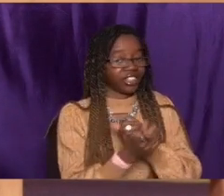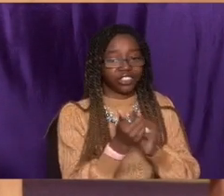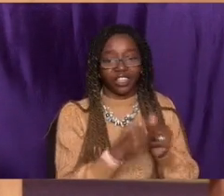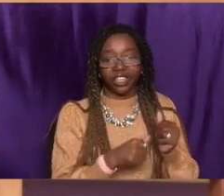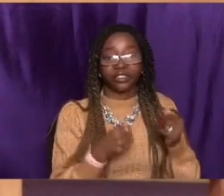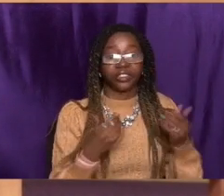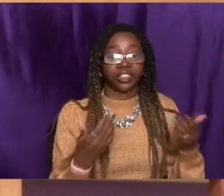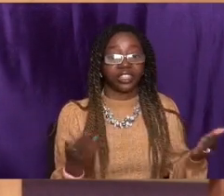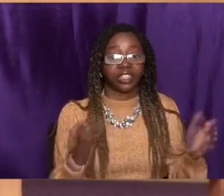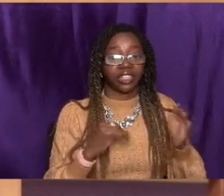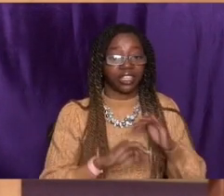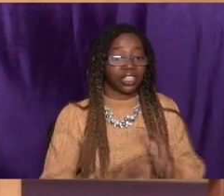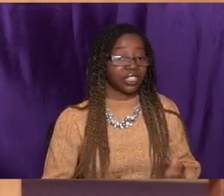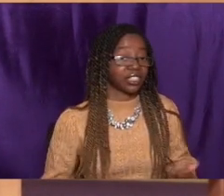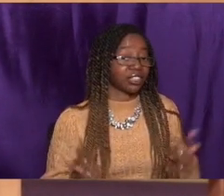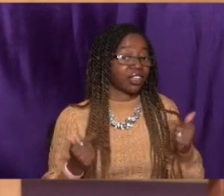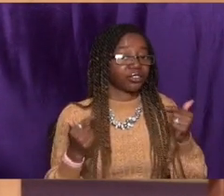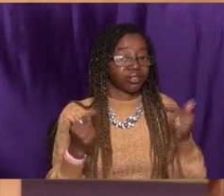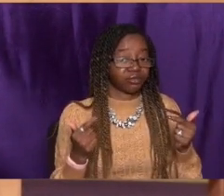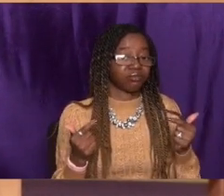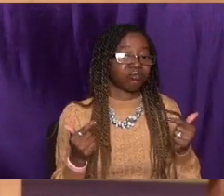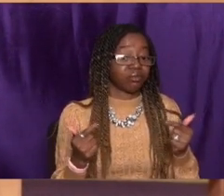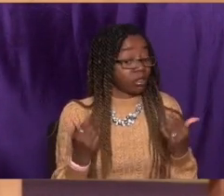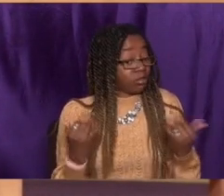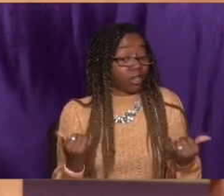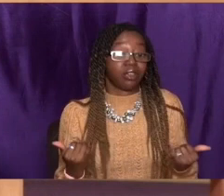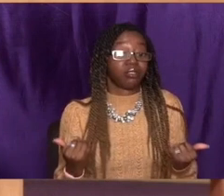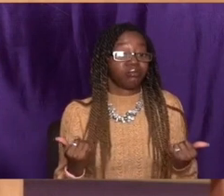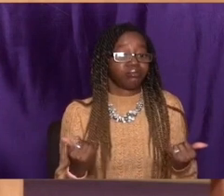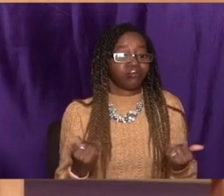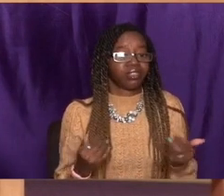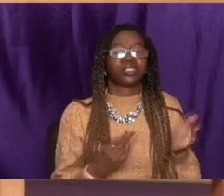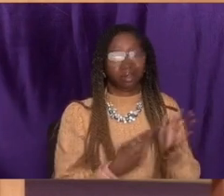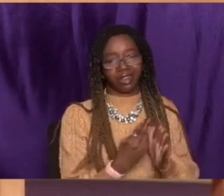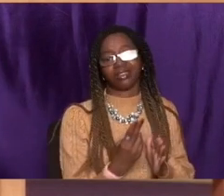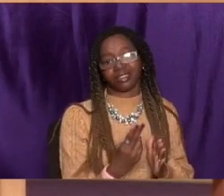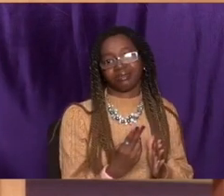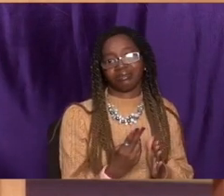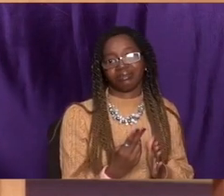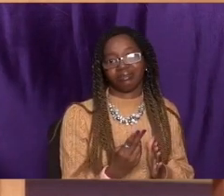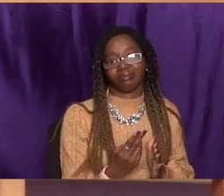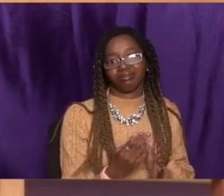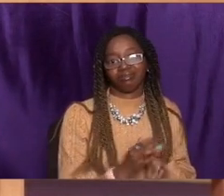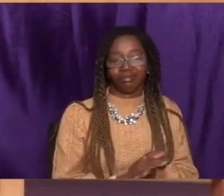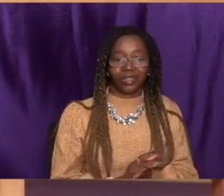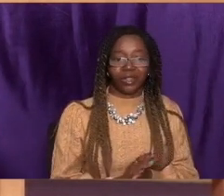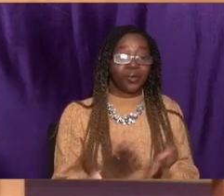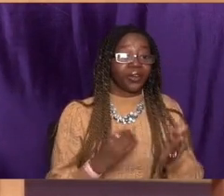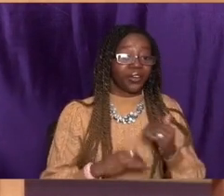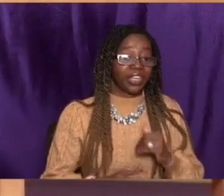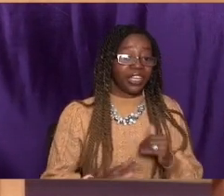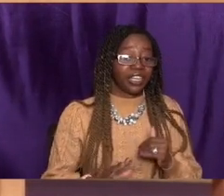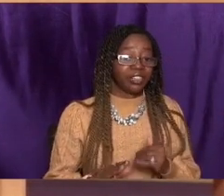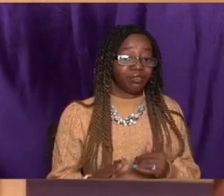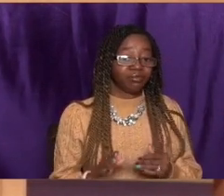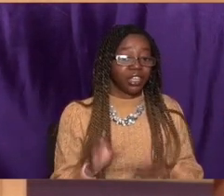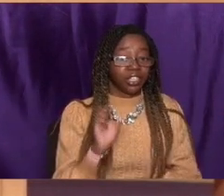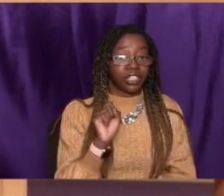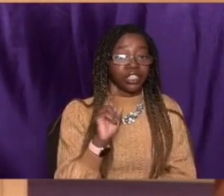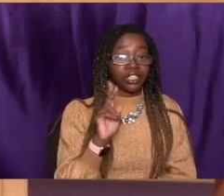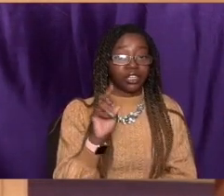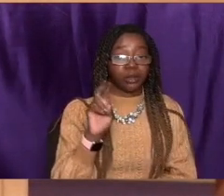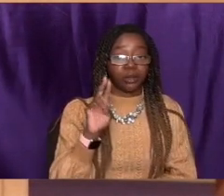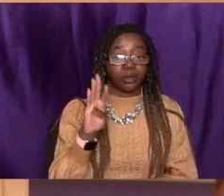everything in his life. Now, let's be honest. We in the suburbs of Chicago.